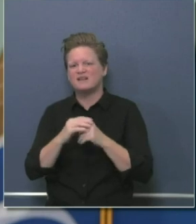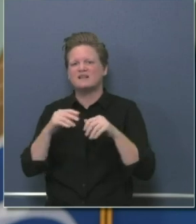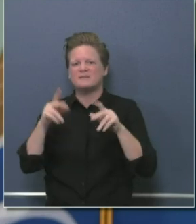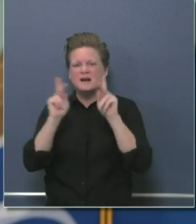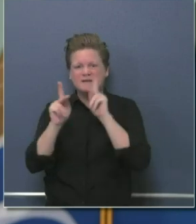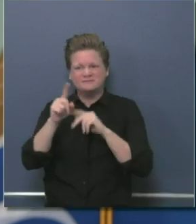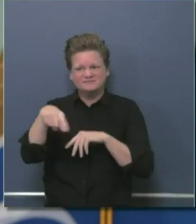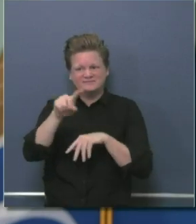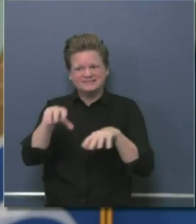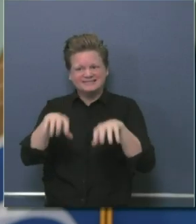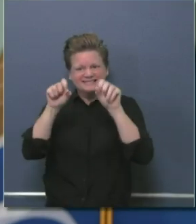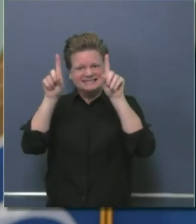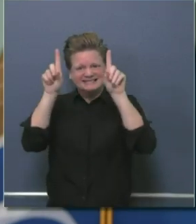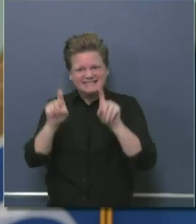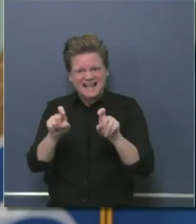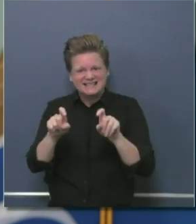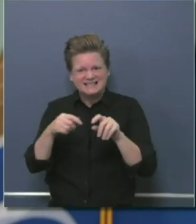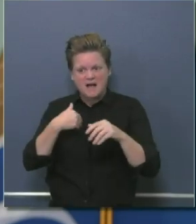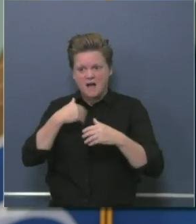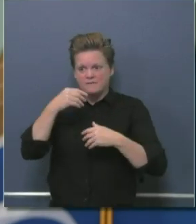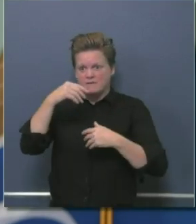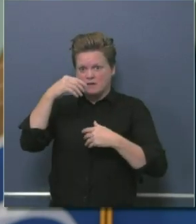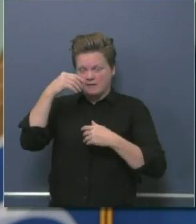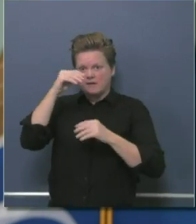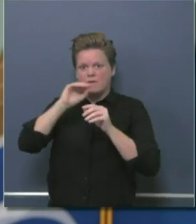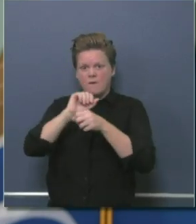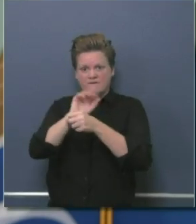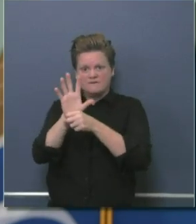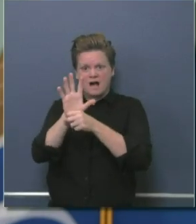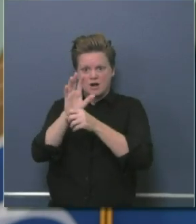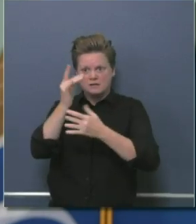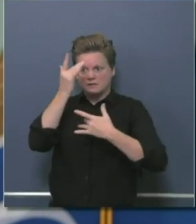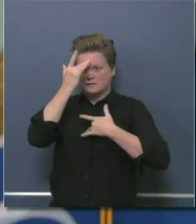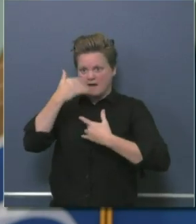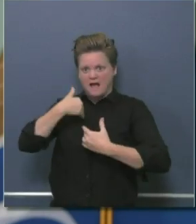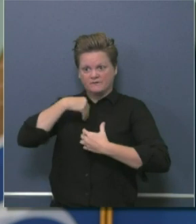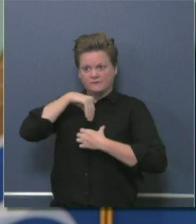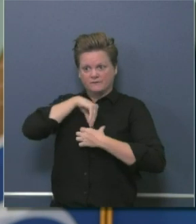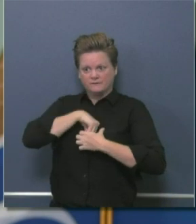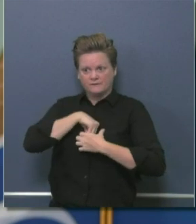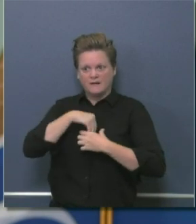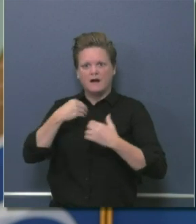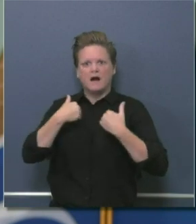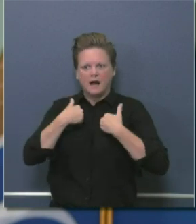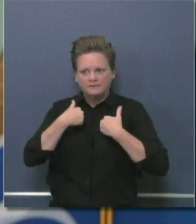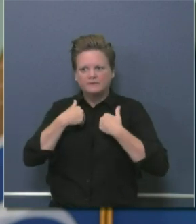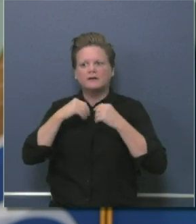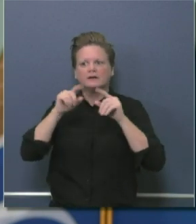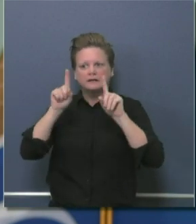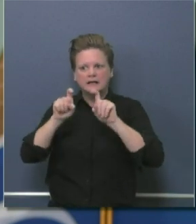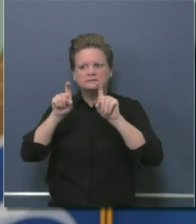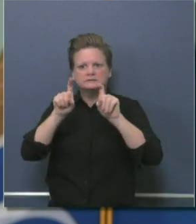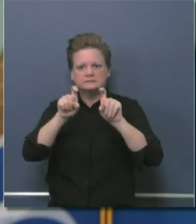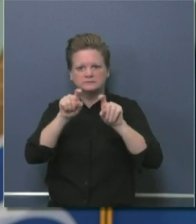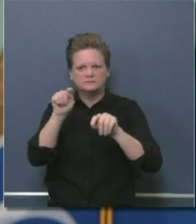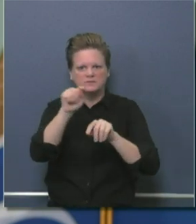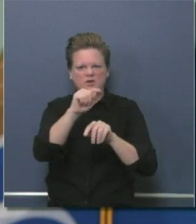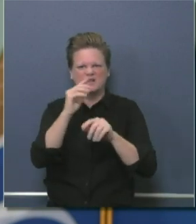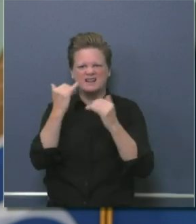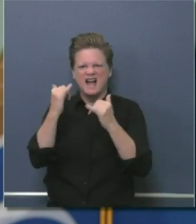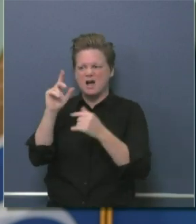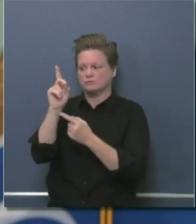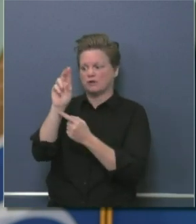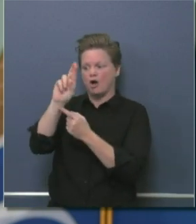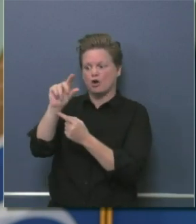case rates now. You'll hear a lot more about that, case rates. We'll talk more about that. Dr. Galley and others talk more about case rates, and that's the percentage of